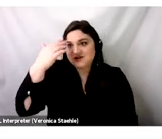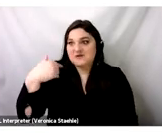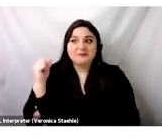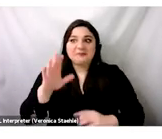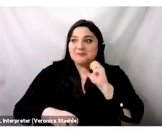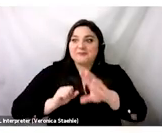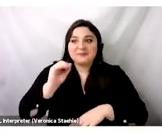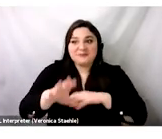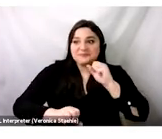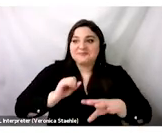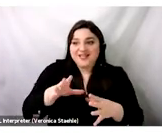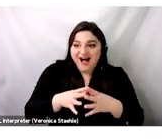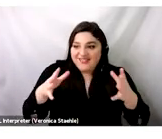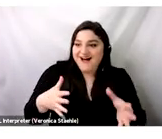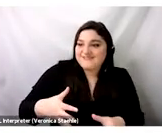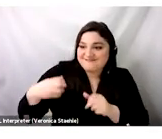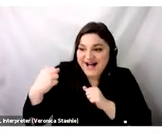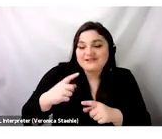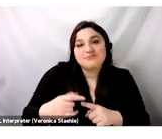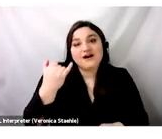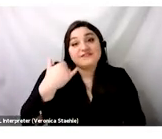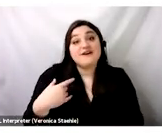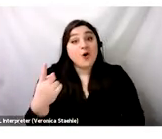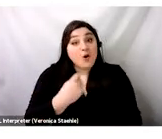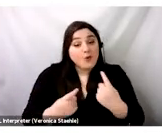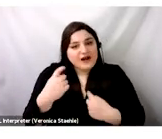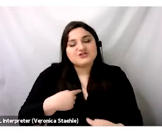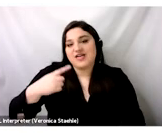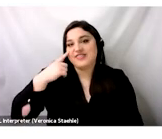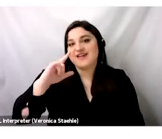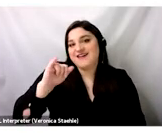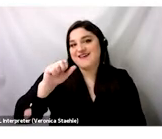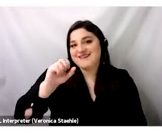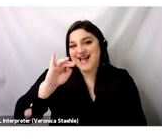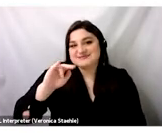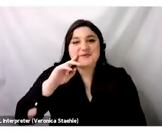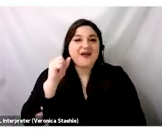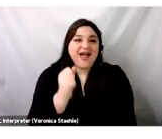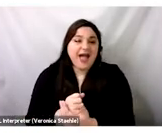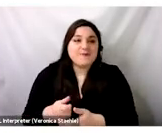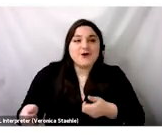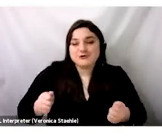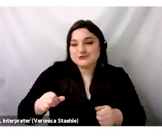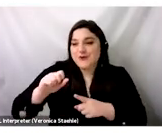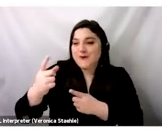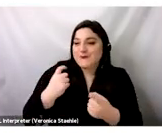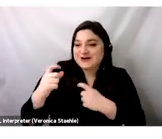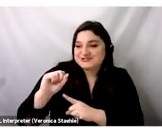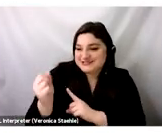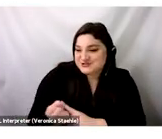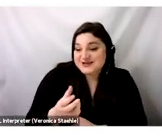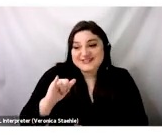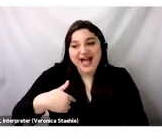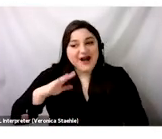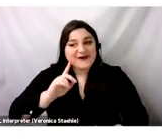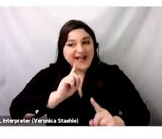If you have questions, please feel free to reach out. And I think Yasmin is gonna like moderate the question situation, and I'm happy to answer.